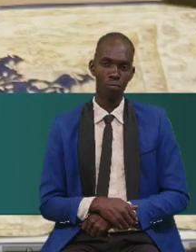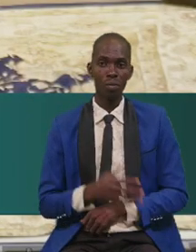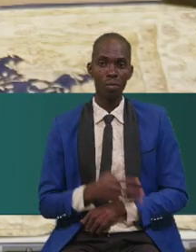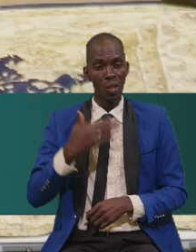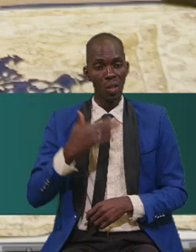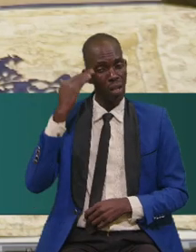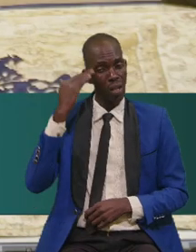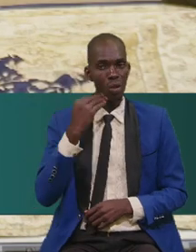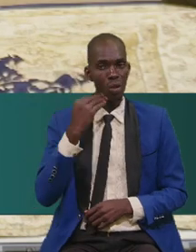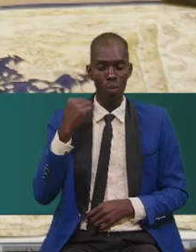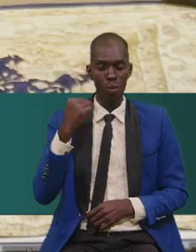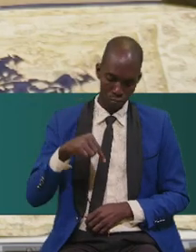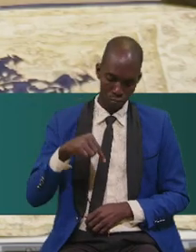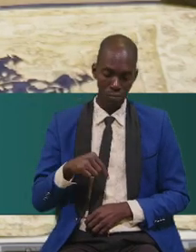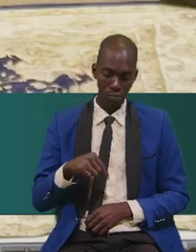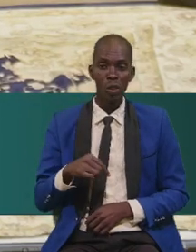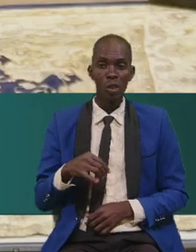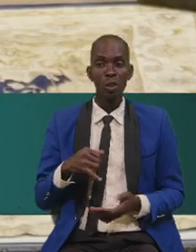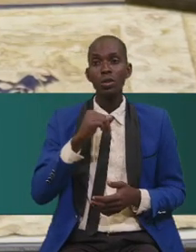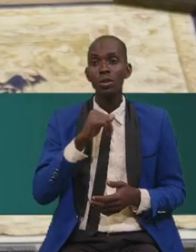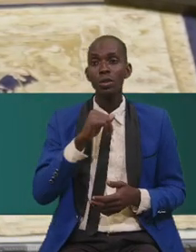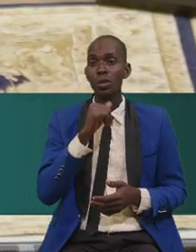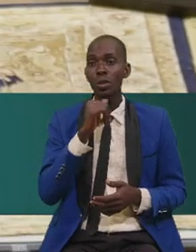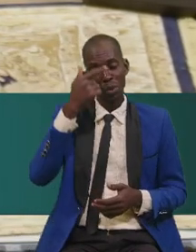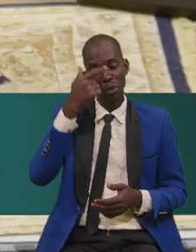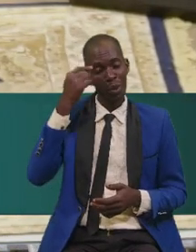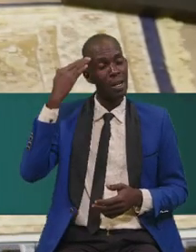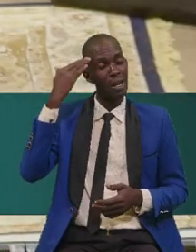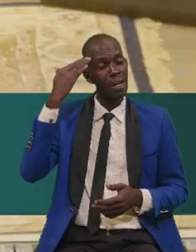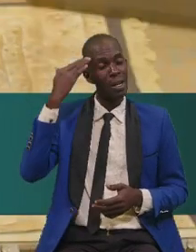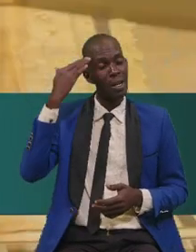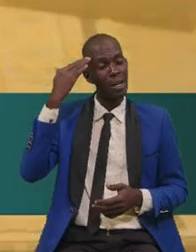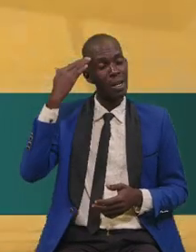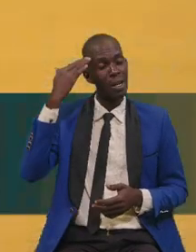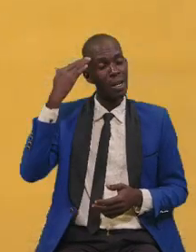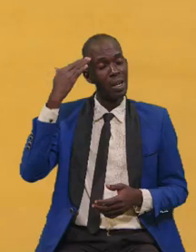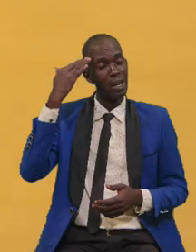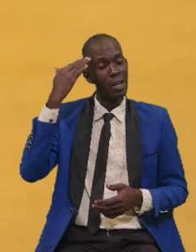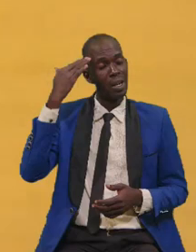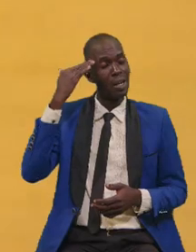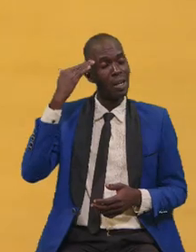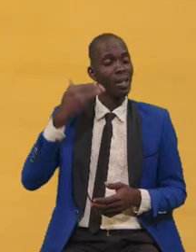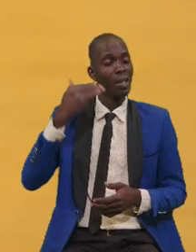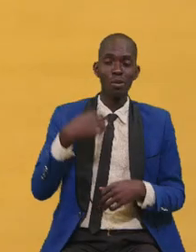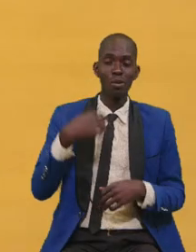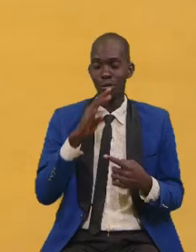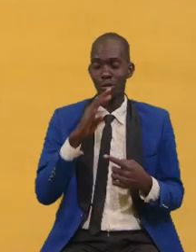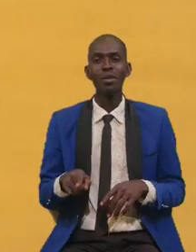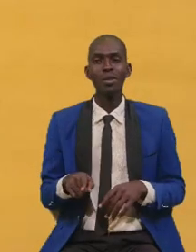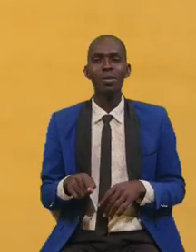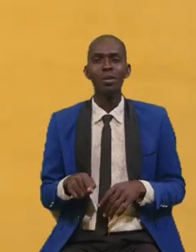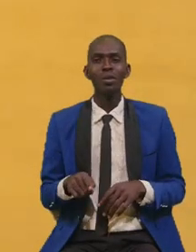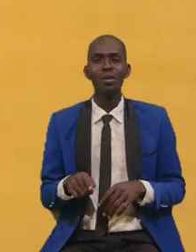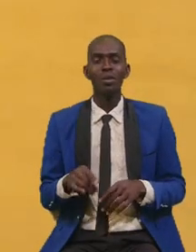not because my head could not be up. Something, the engine inside was not pumping